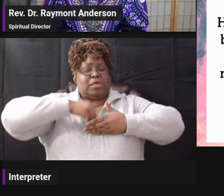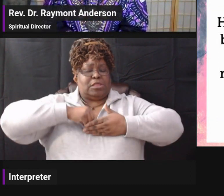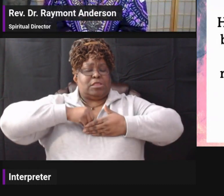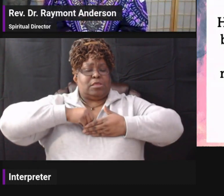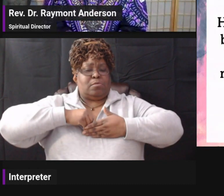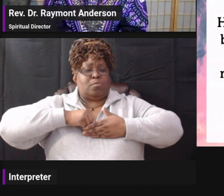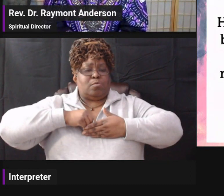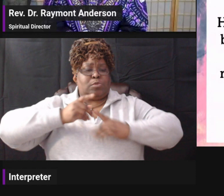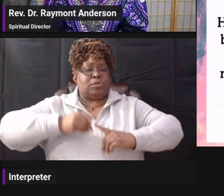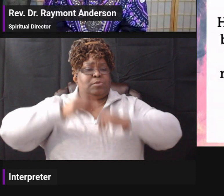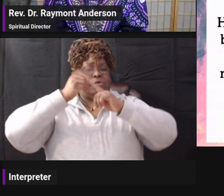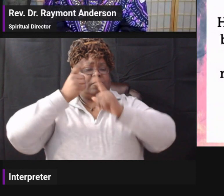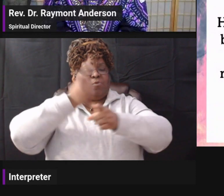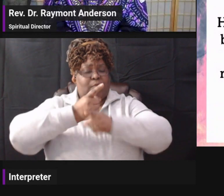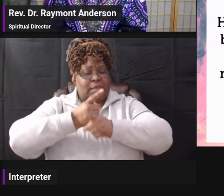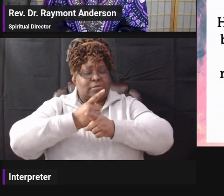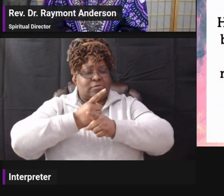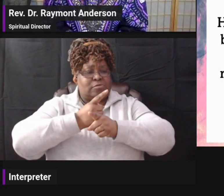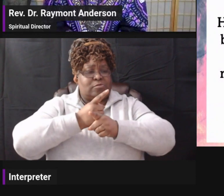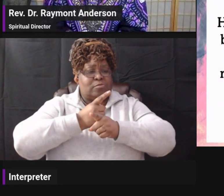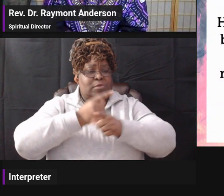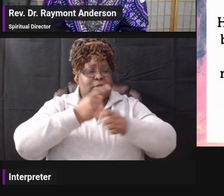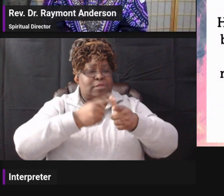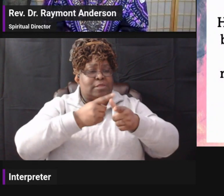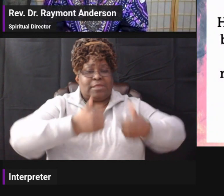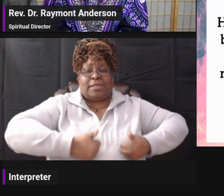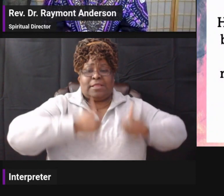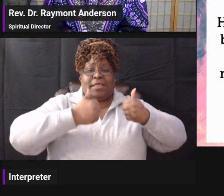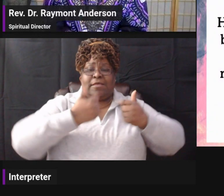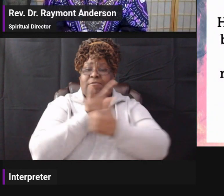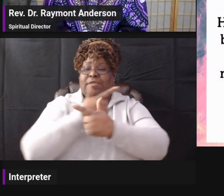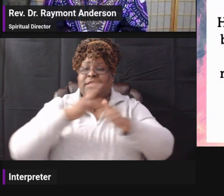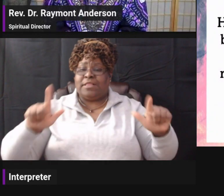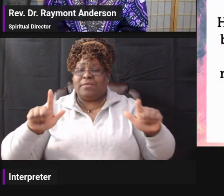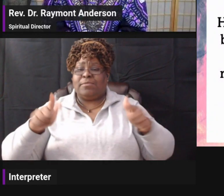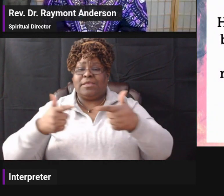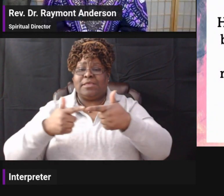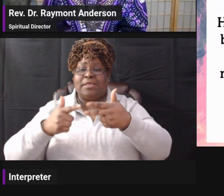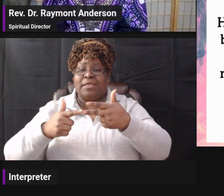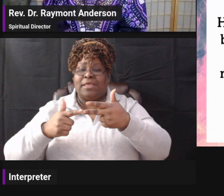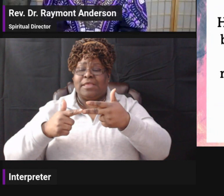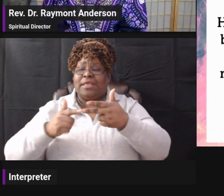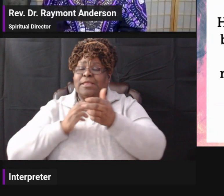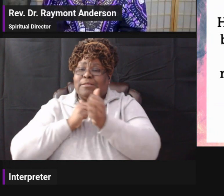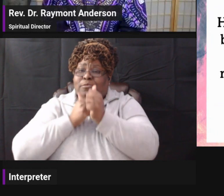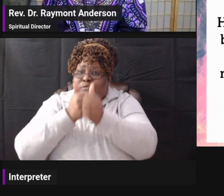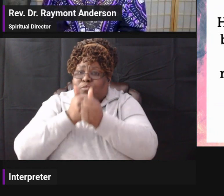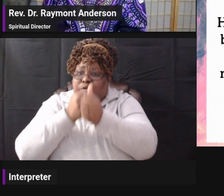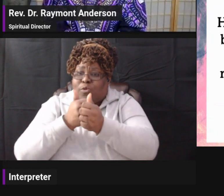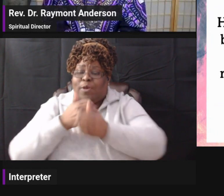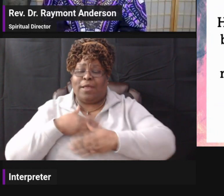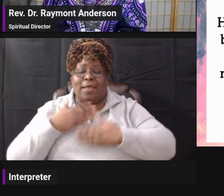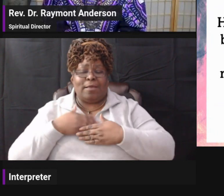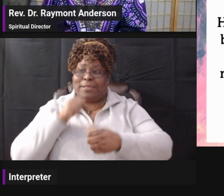creator with certain inalienable rights. Among these, life, liberty, and the pursuit